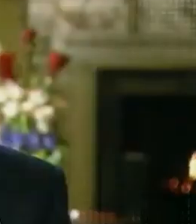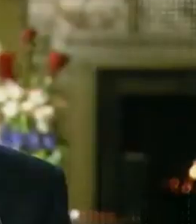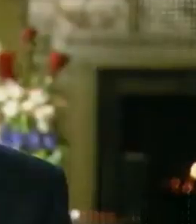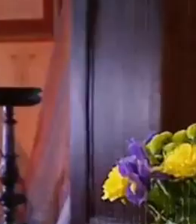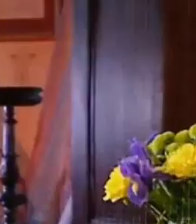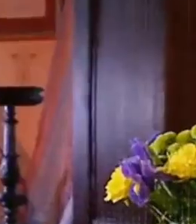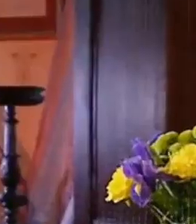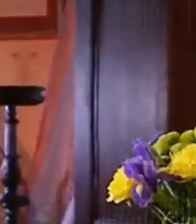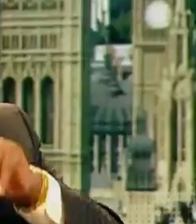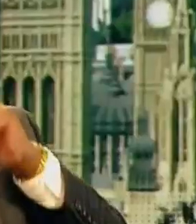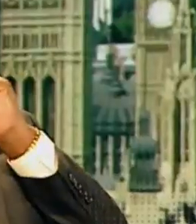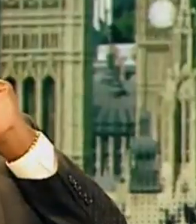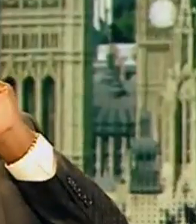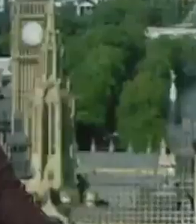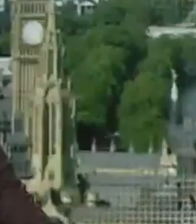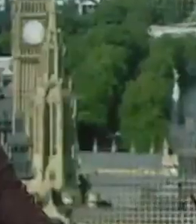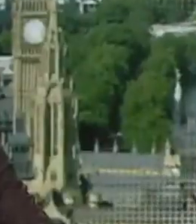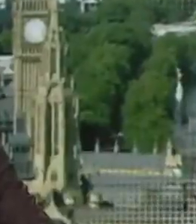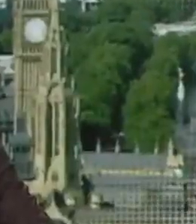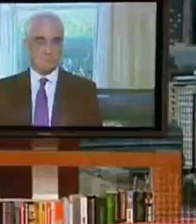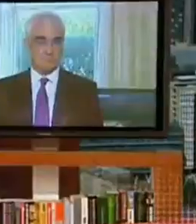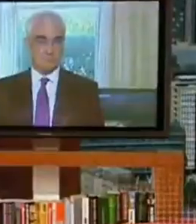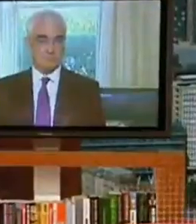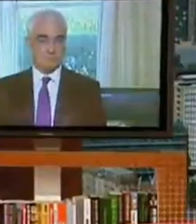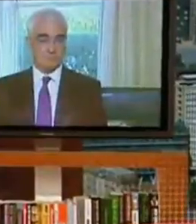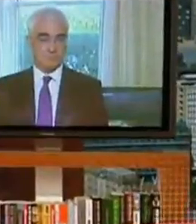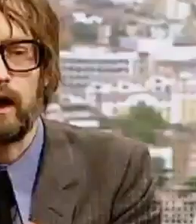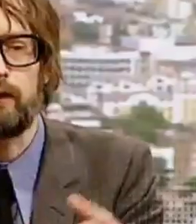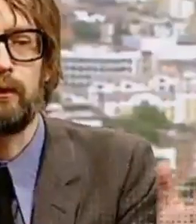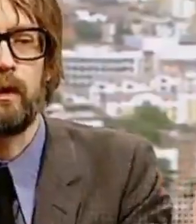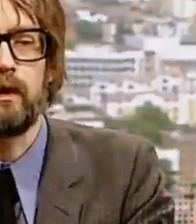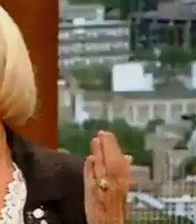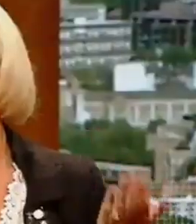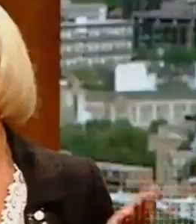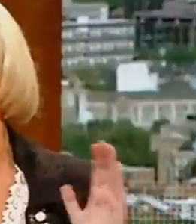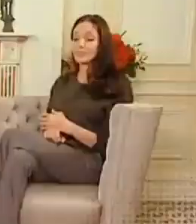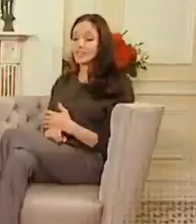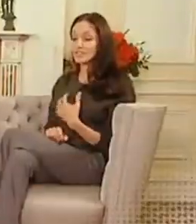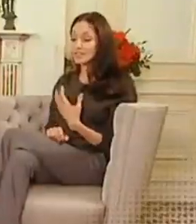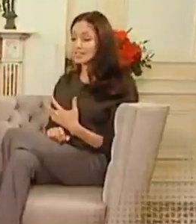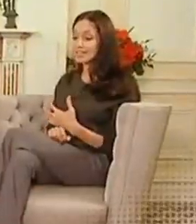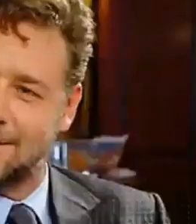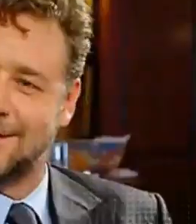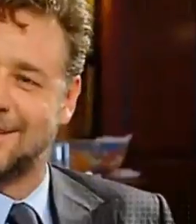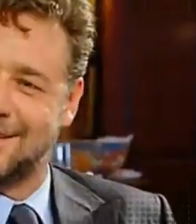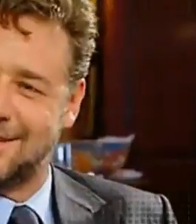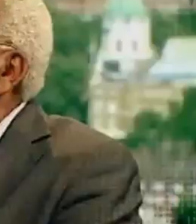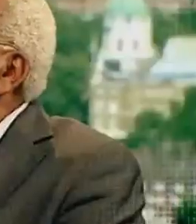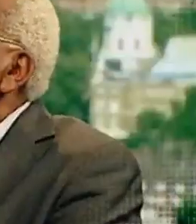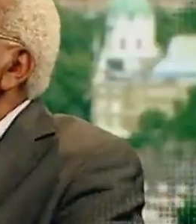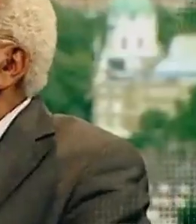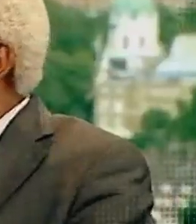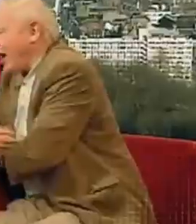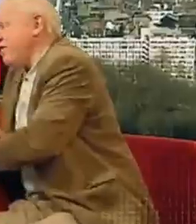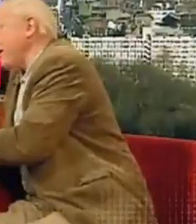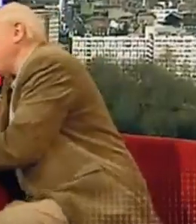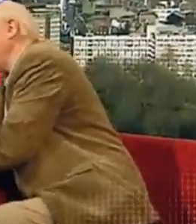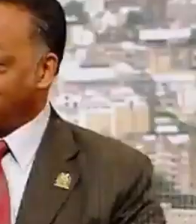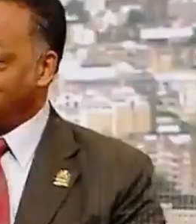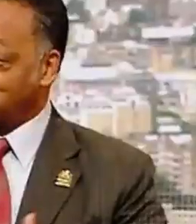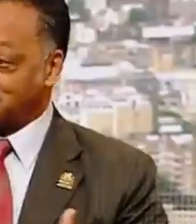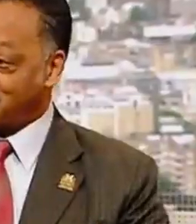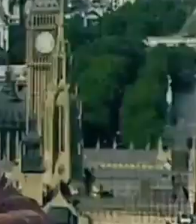The headline stories, the news review, the culture section, the celebrity mag, TV